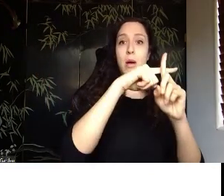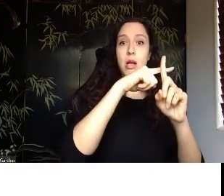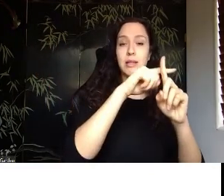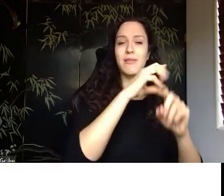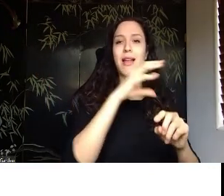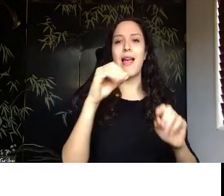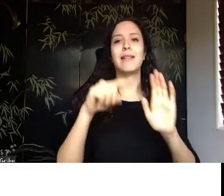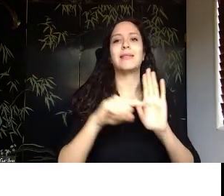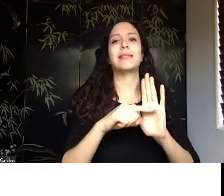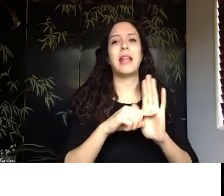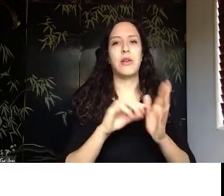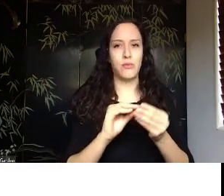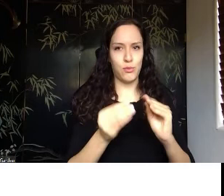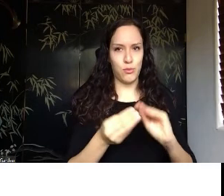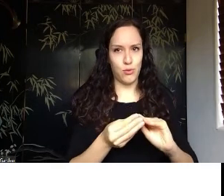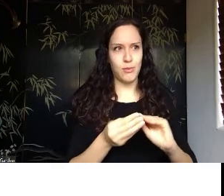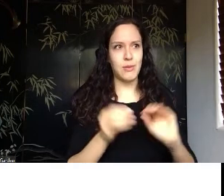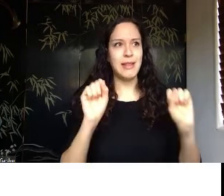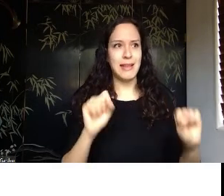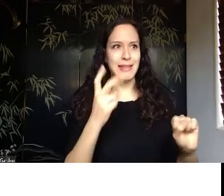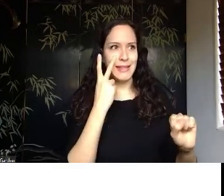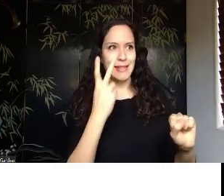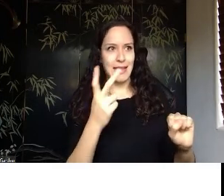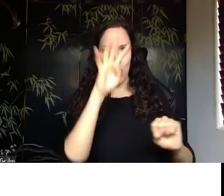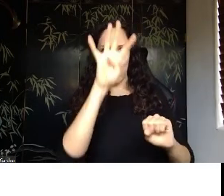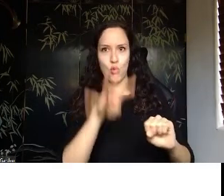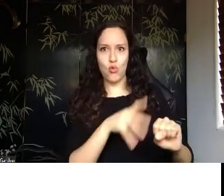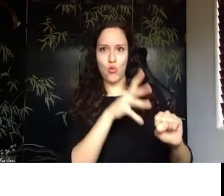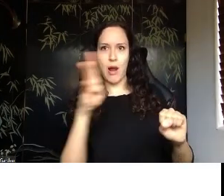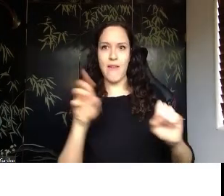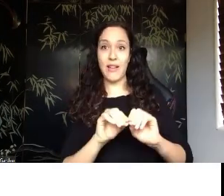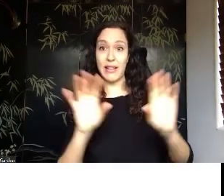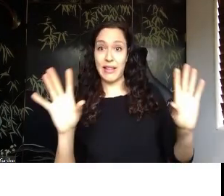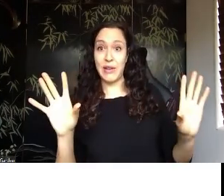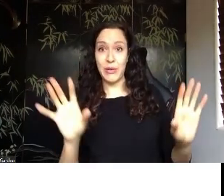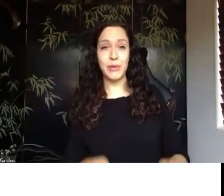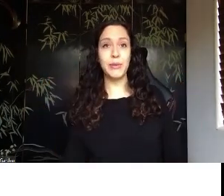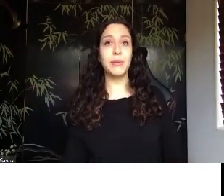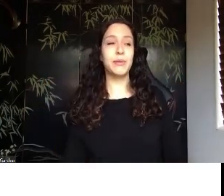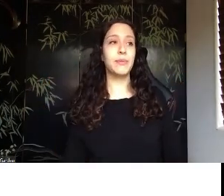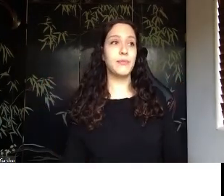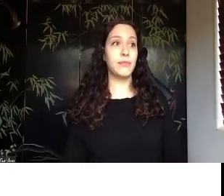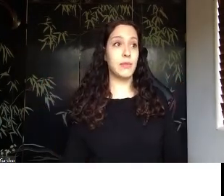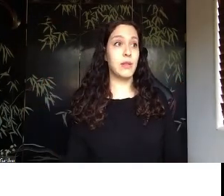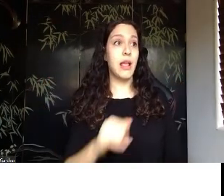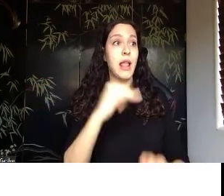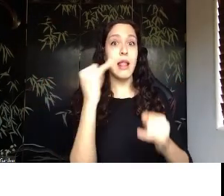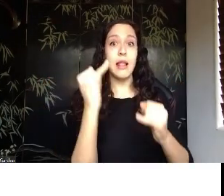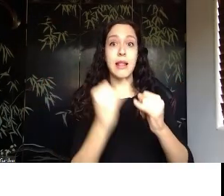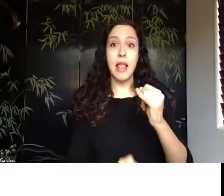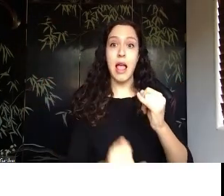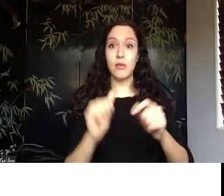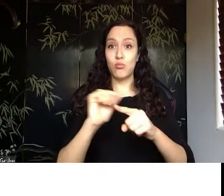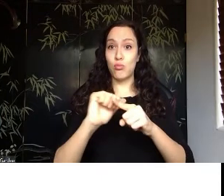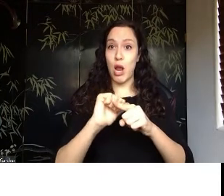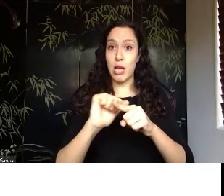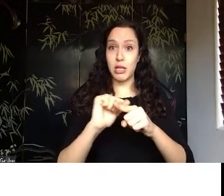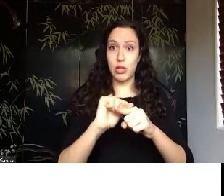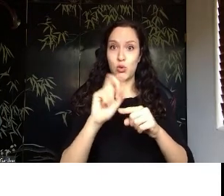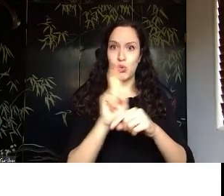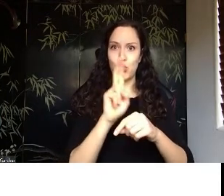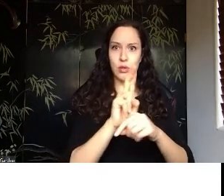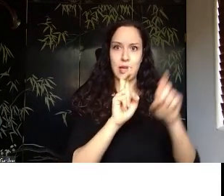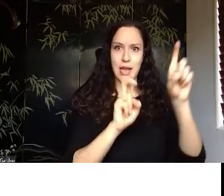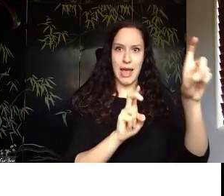see it across the graph. Okay. All right, last one for you to practice using the XY chart.